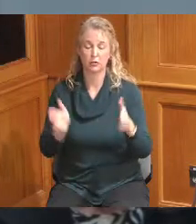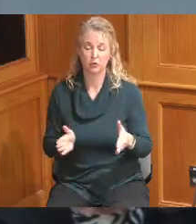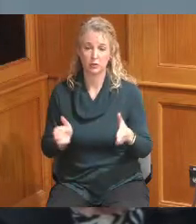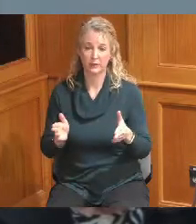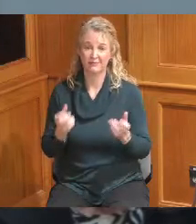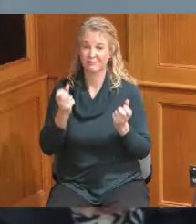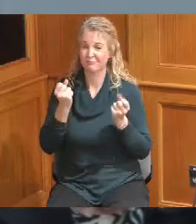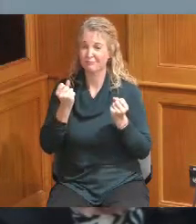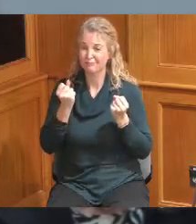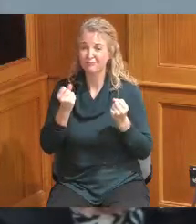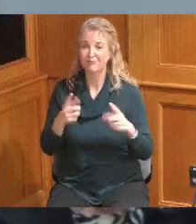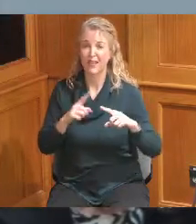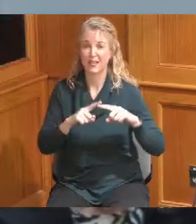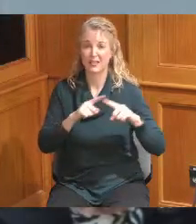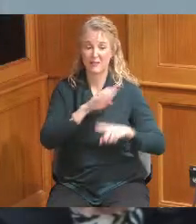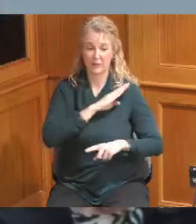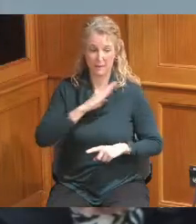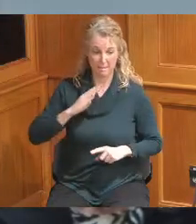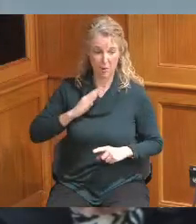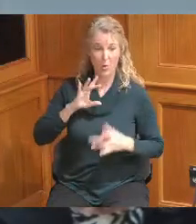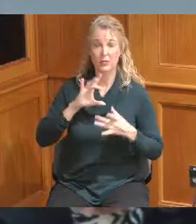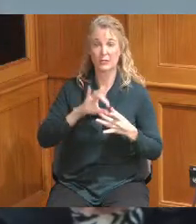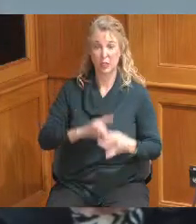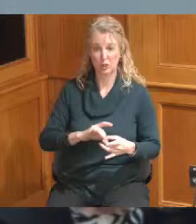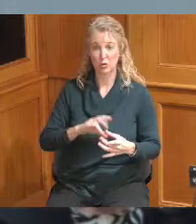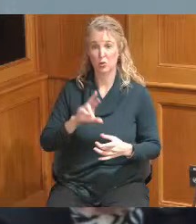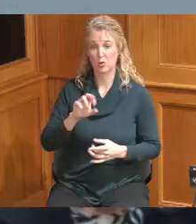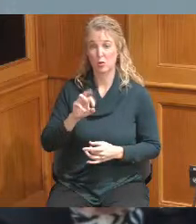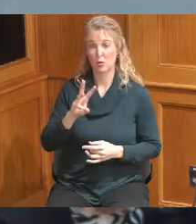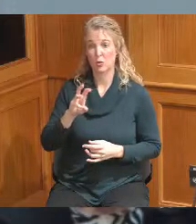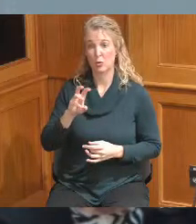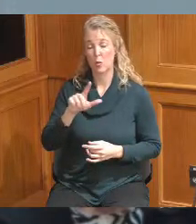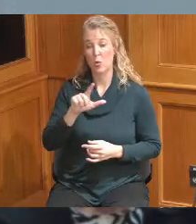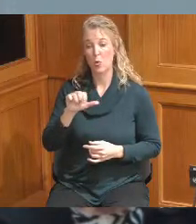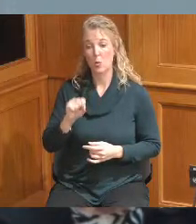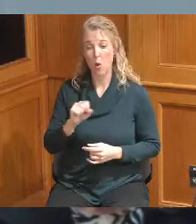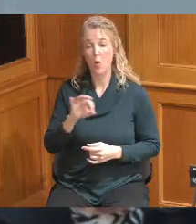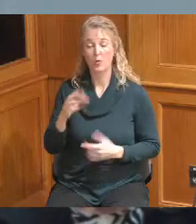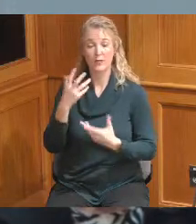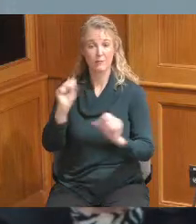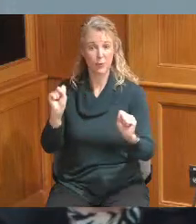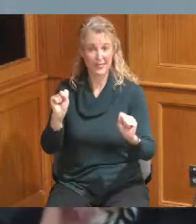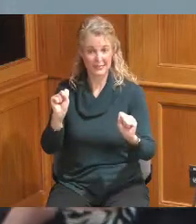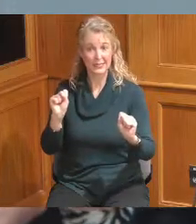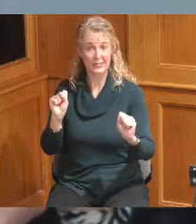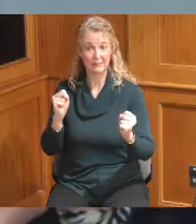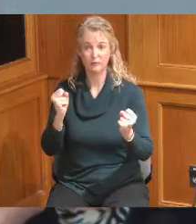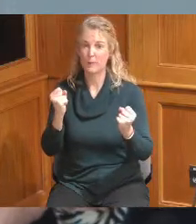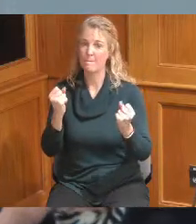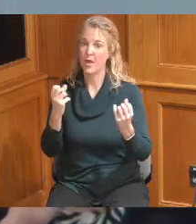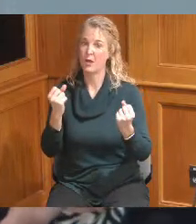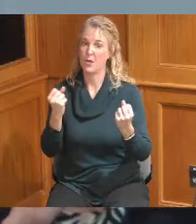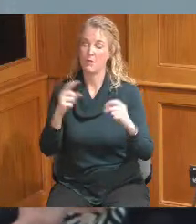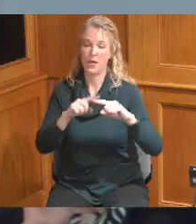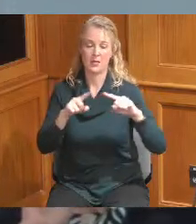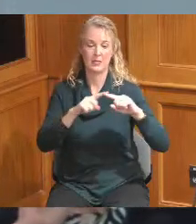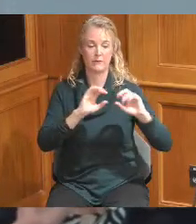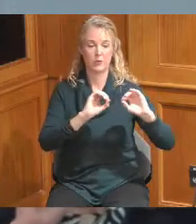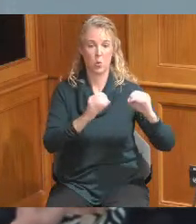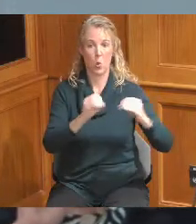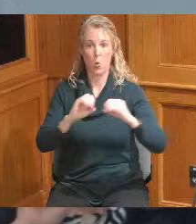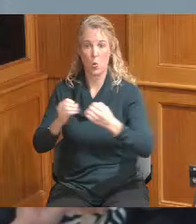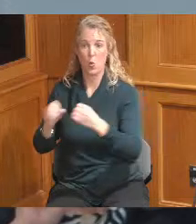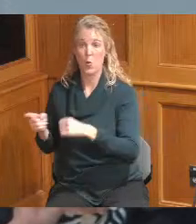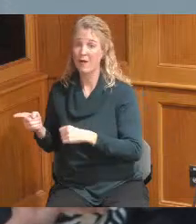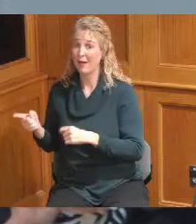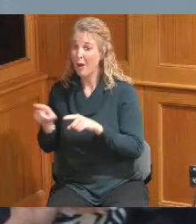served on numerous boards, including roles of president, board chair, co-chair for many organizations. Judge Moore